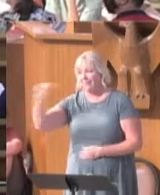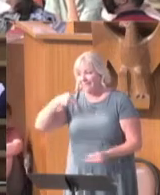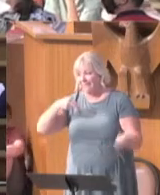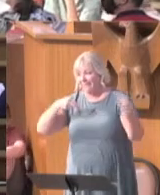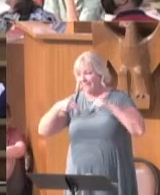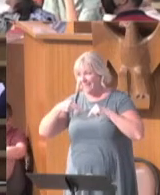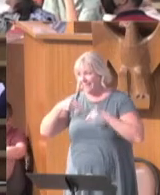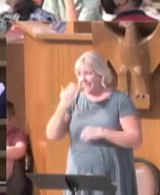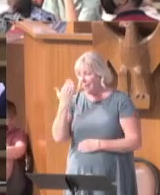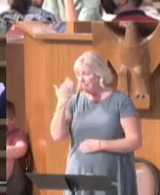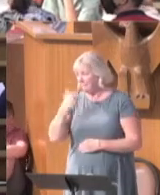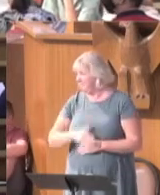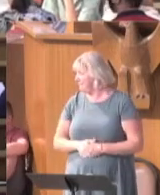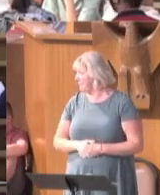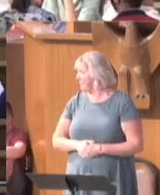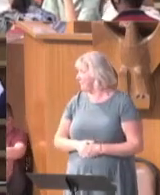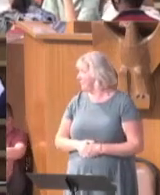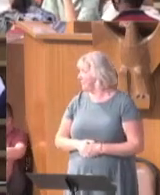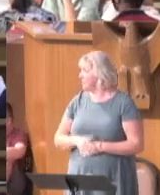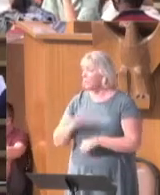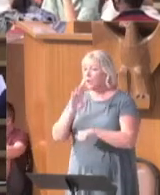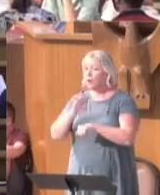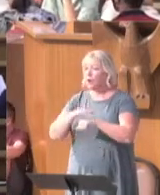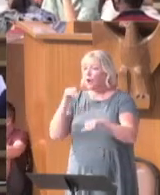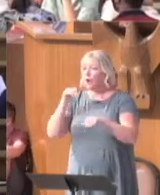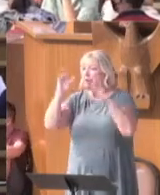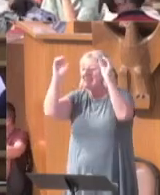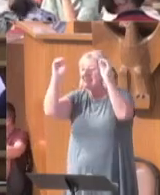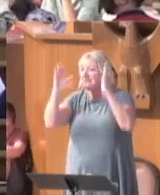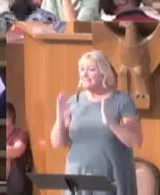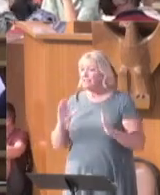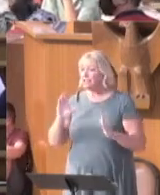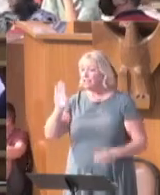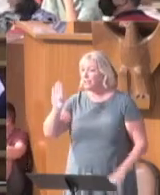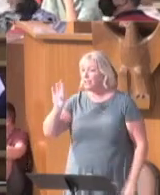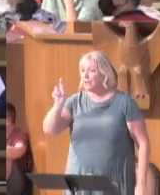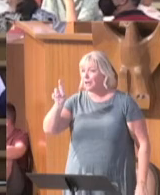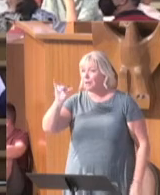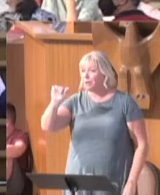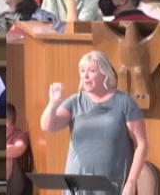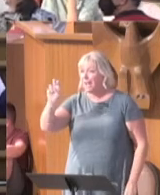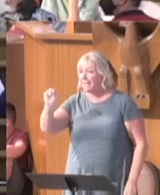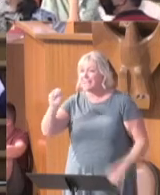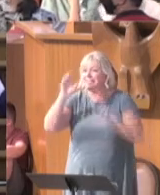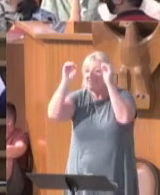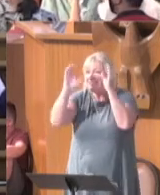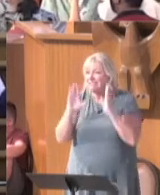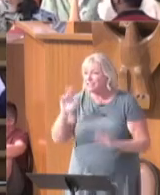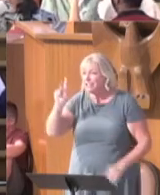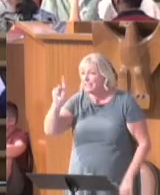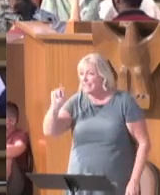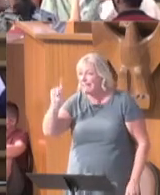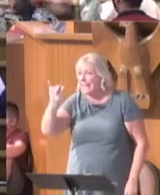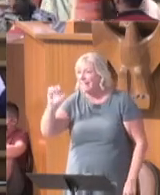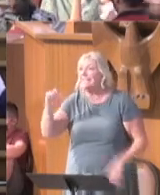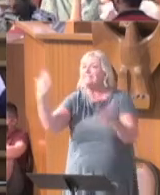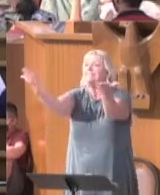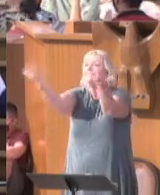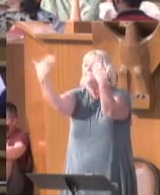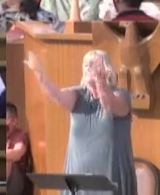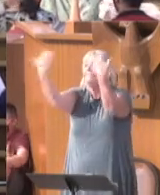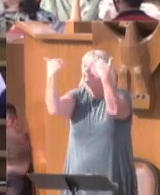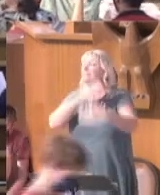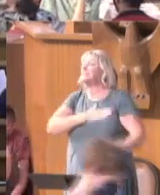forward. So can we call Teacher Brian and Teacher Katie up for a second? Can everyone say Teacher